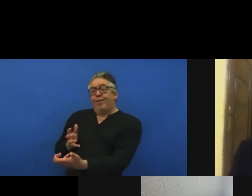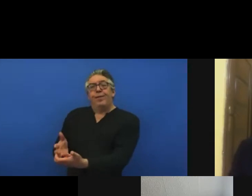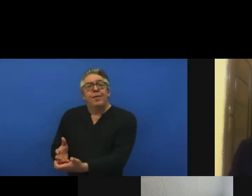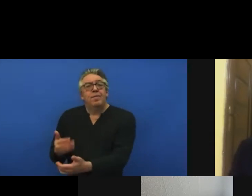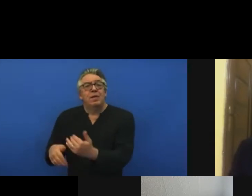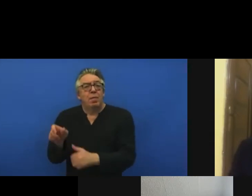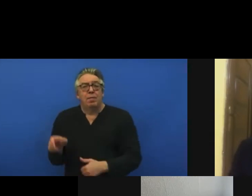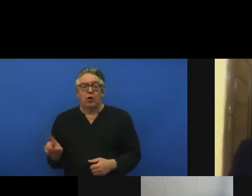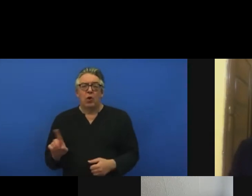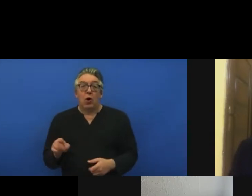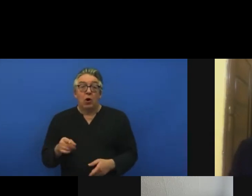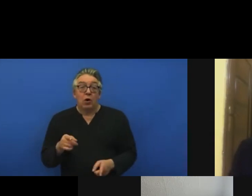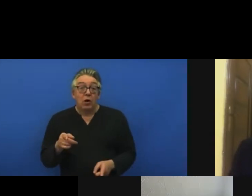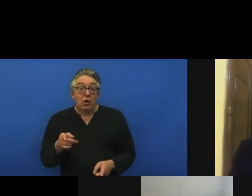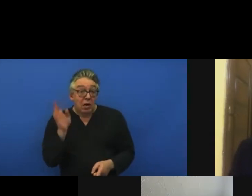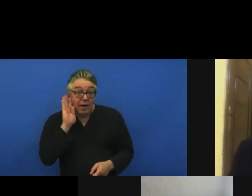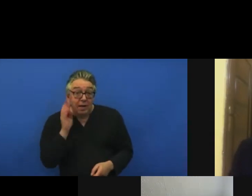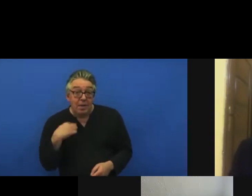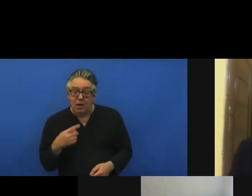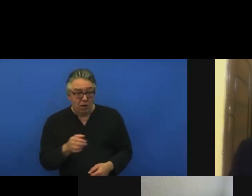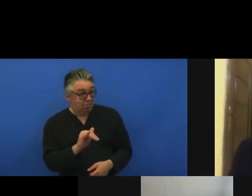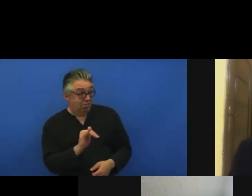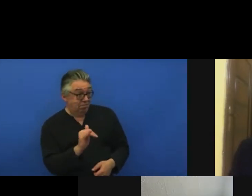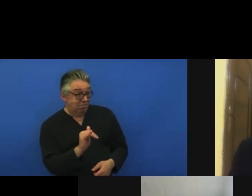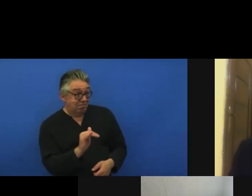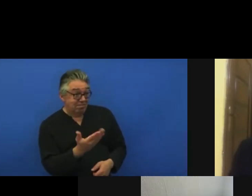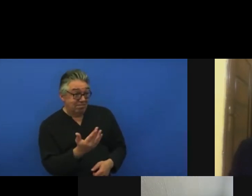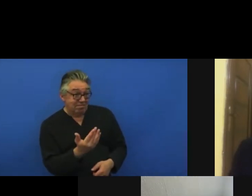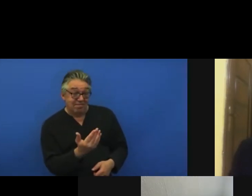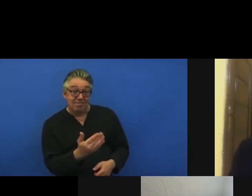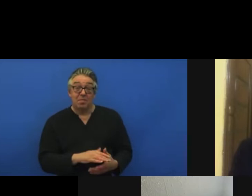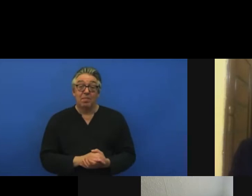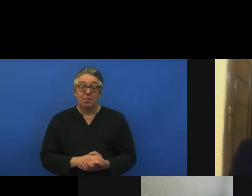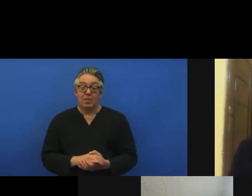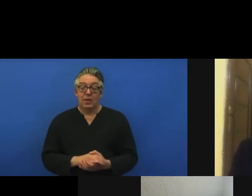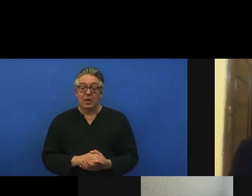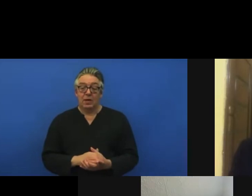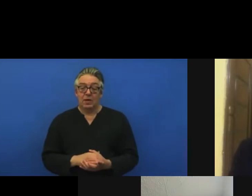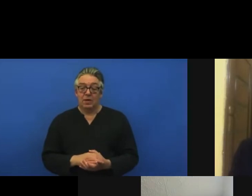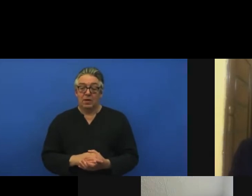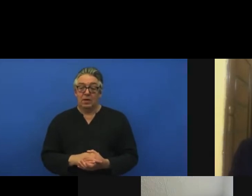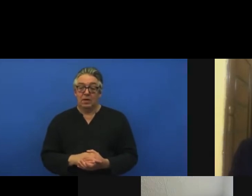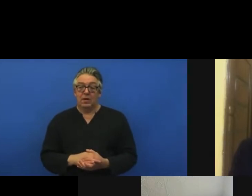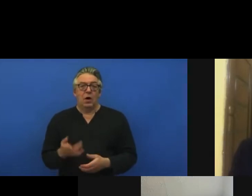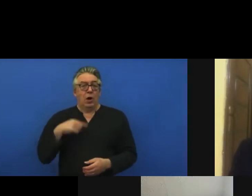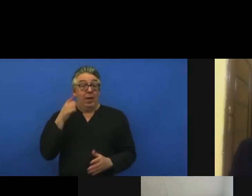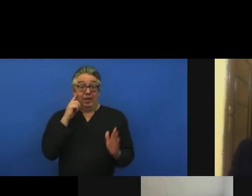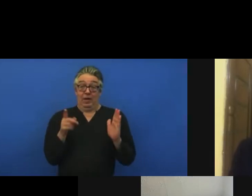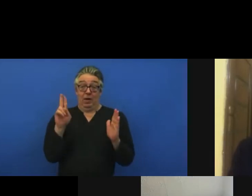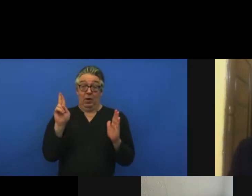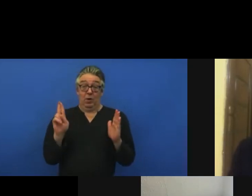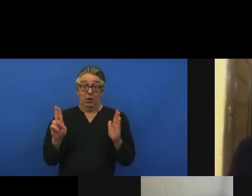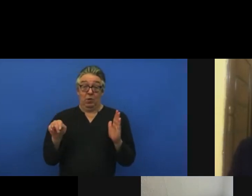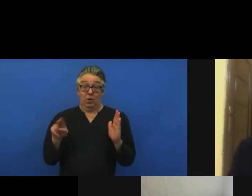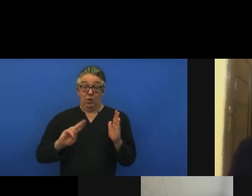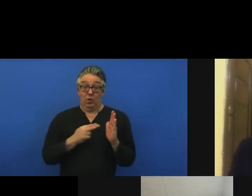I'm sorry, can you hear me? Yeah. Yes. So what I'm saying is that the Article 11 of UNCRPD